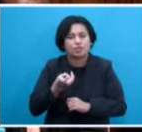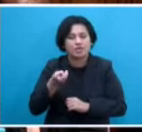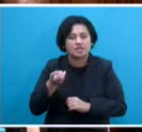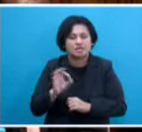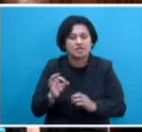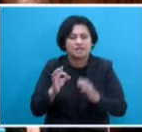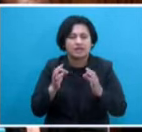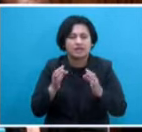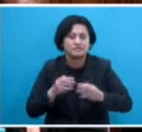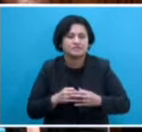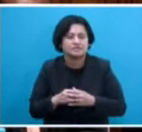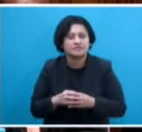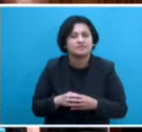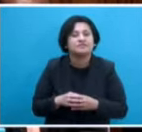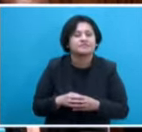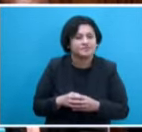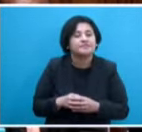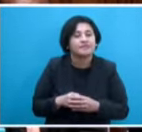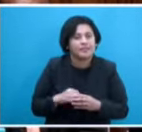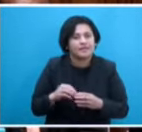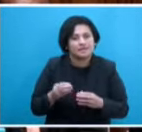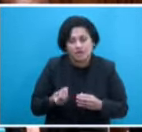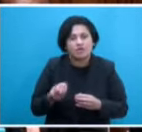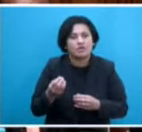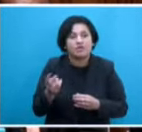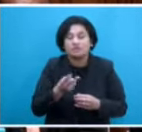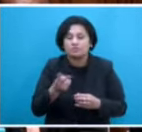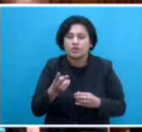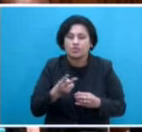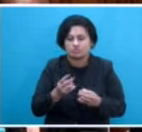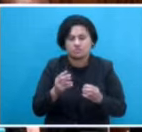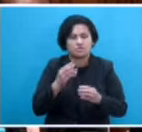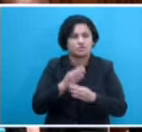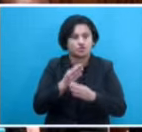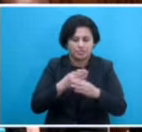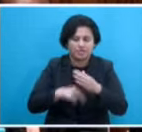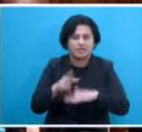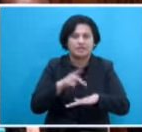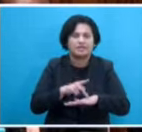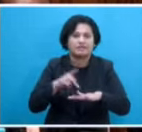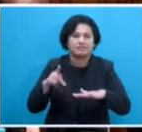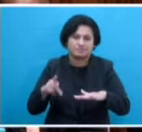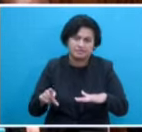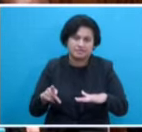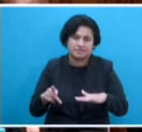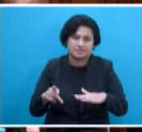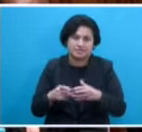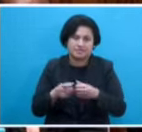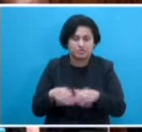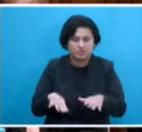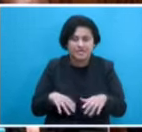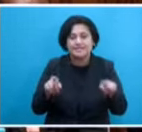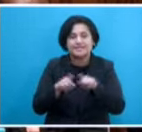blamed for leaking the video, both lost their jobs at Parliament. Present in the gallery here today is